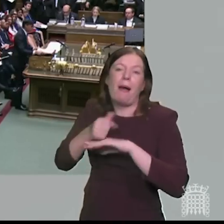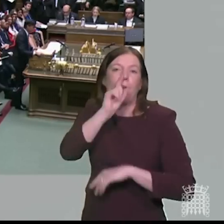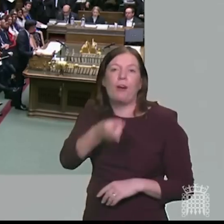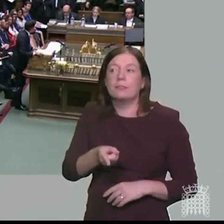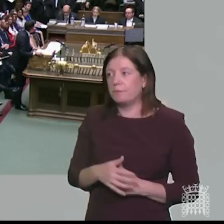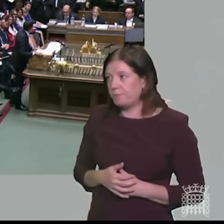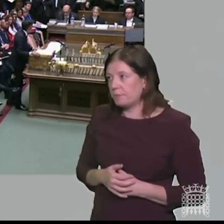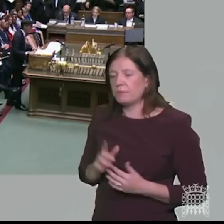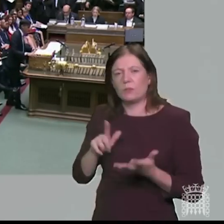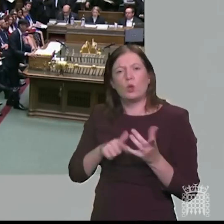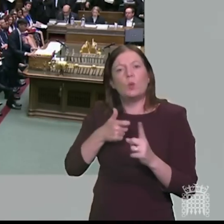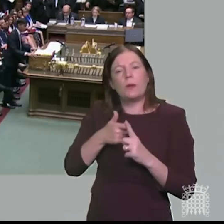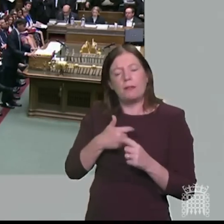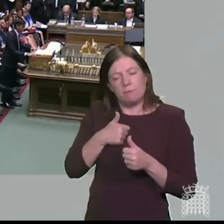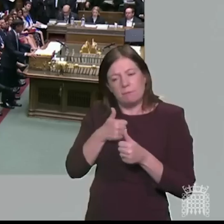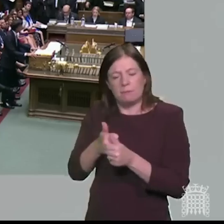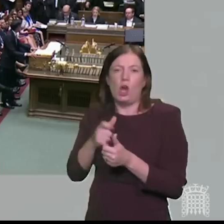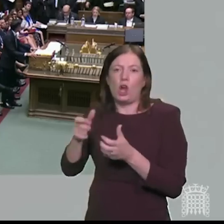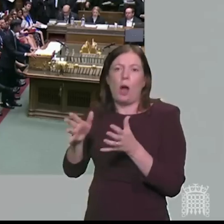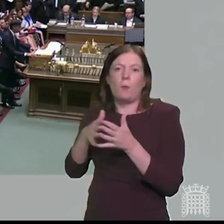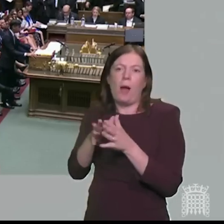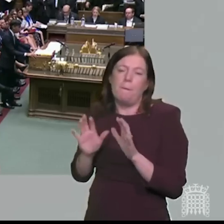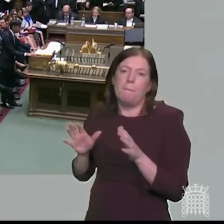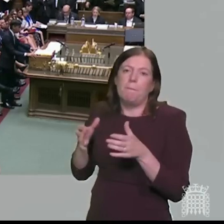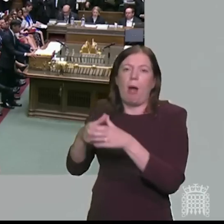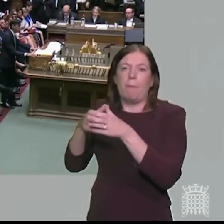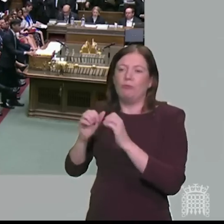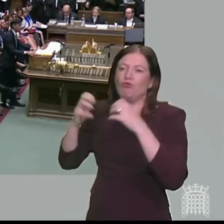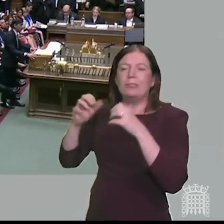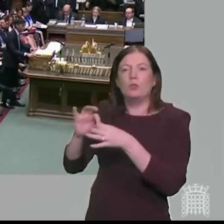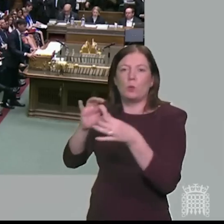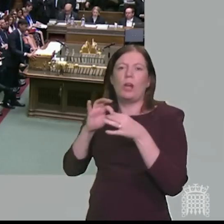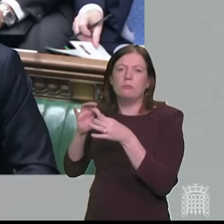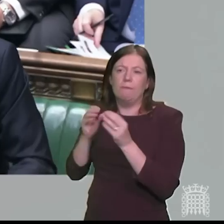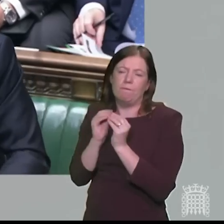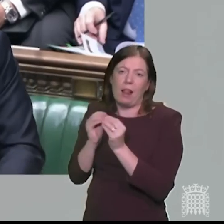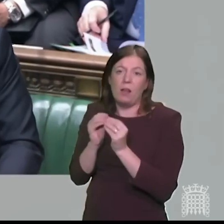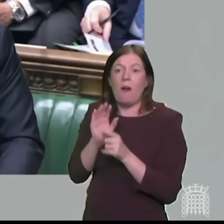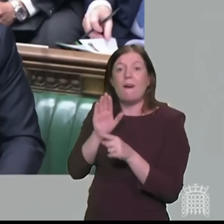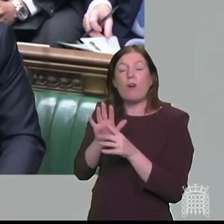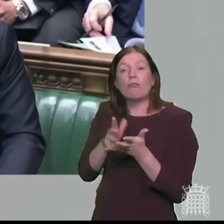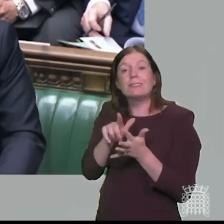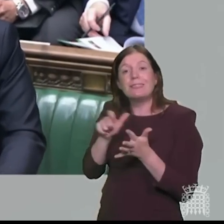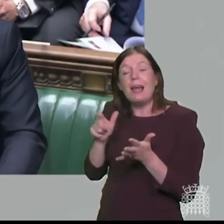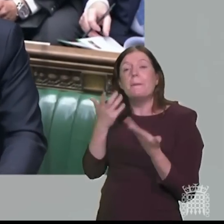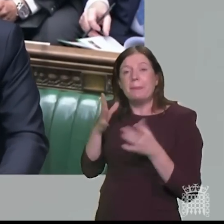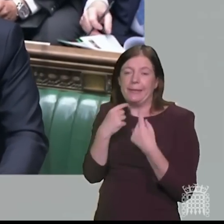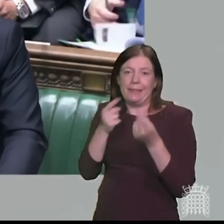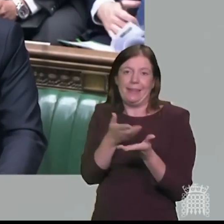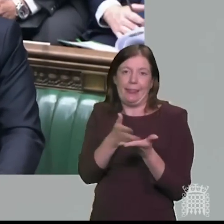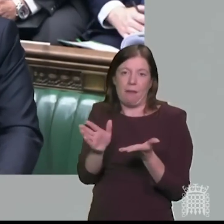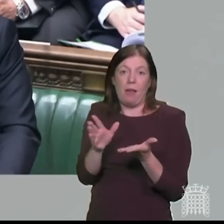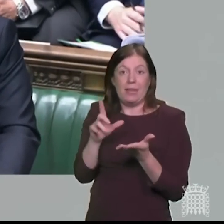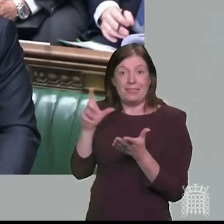the United Kingdom values the work of the Commonwealth Parliamentary Association. My right honourable friend, the Foreign Secretary, has made clear that he does not